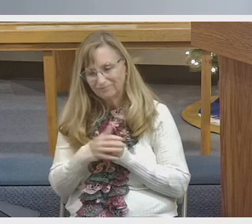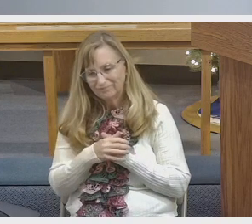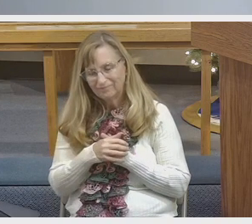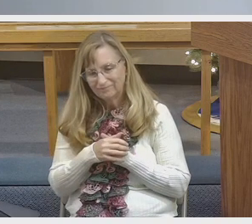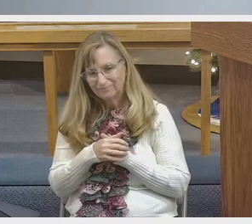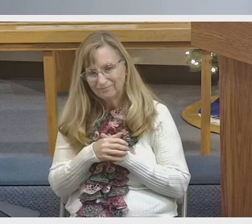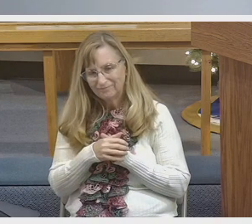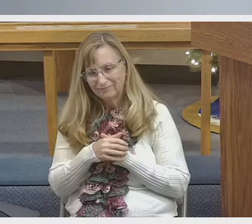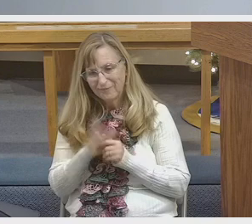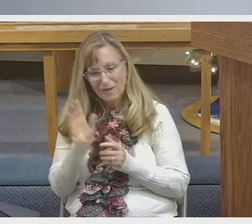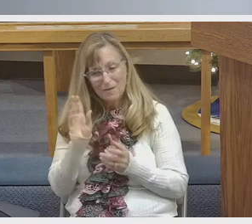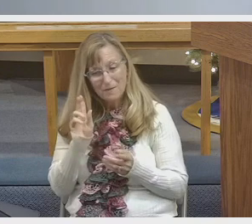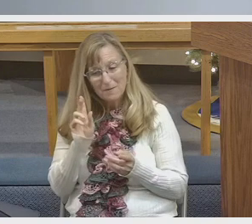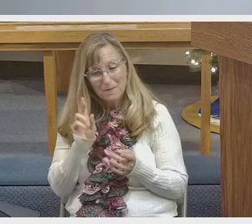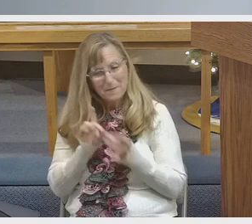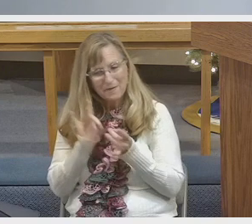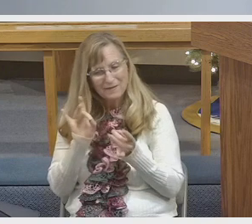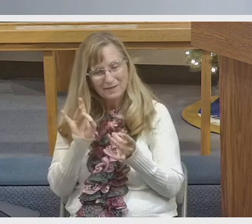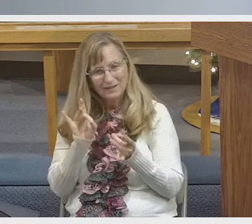To do it perfectly.